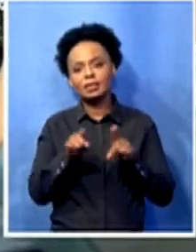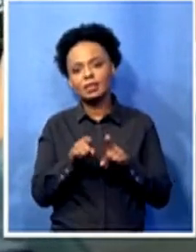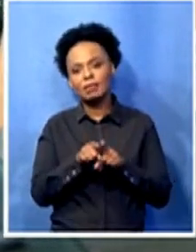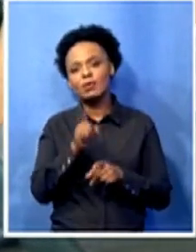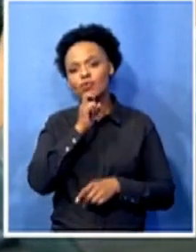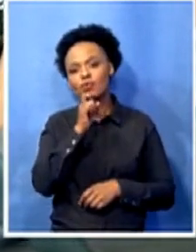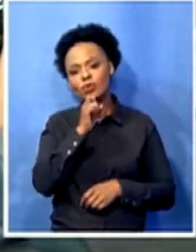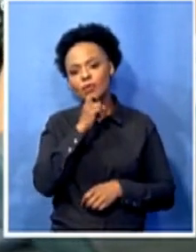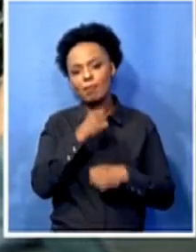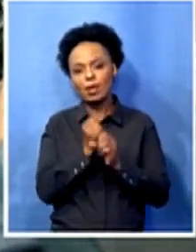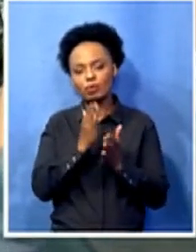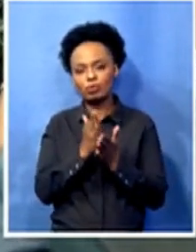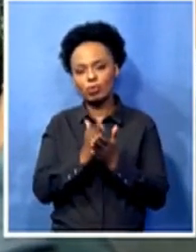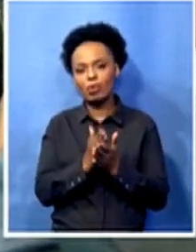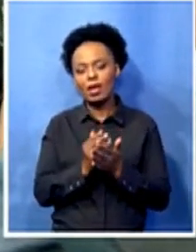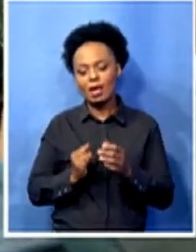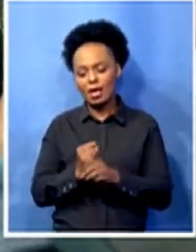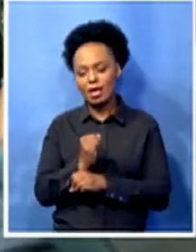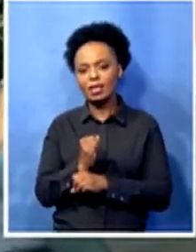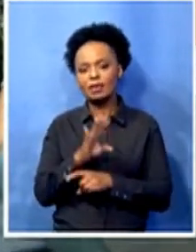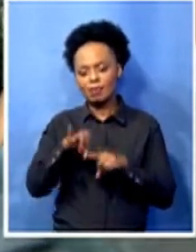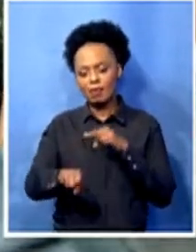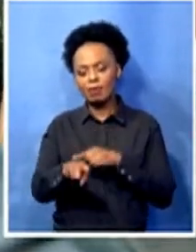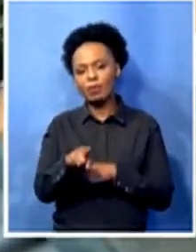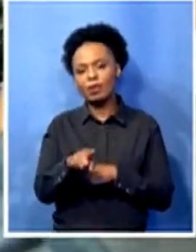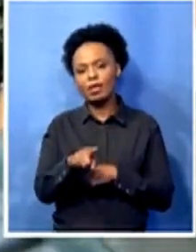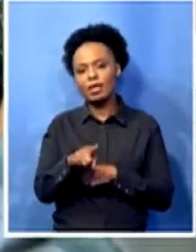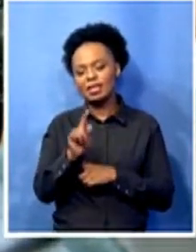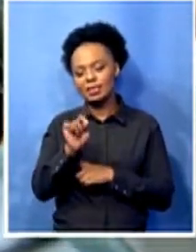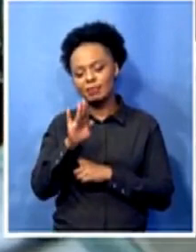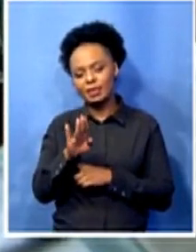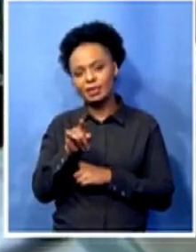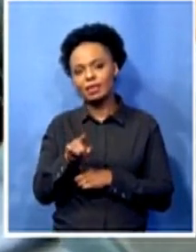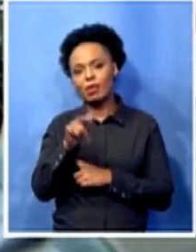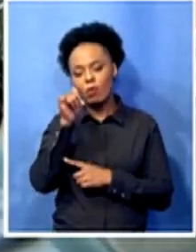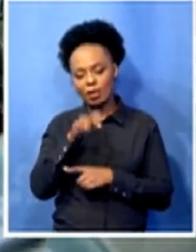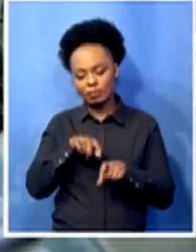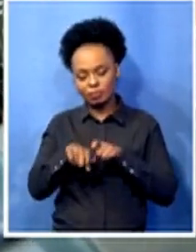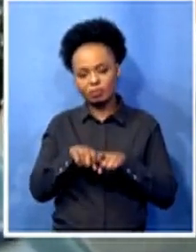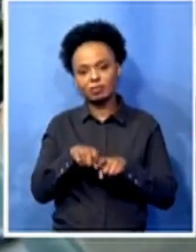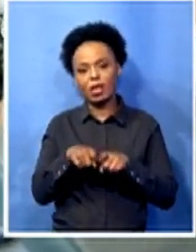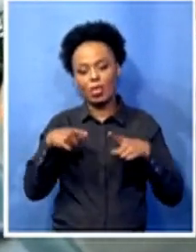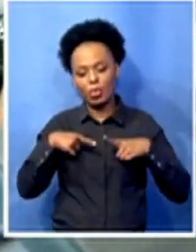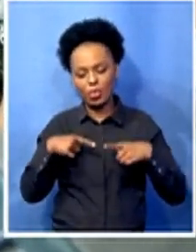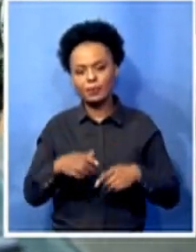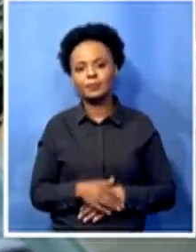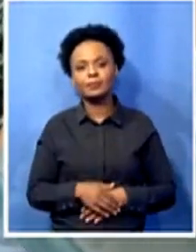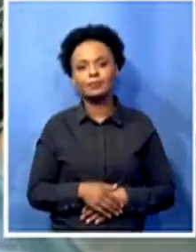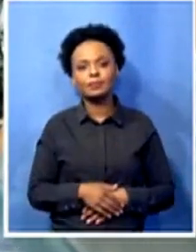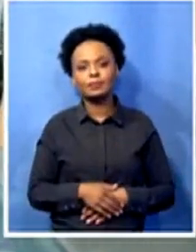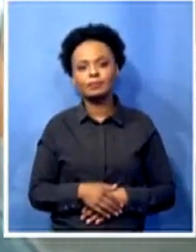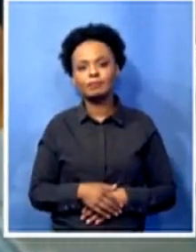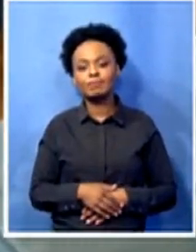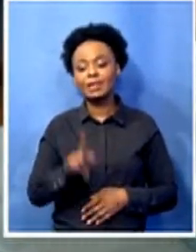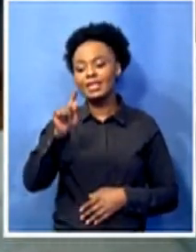of preclinical TB in patients. The call to declare TB a health